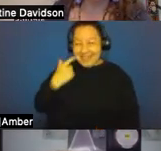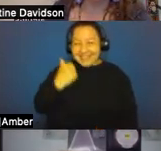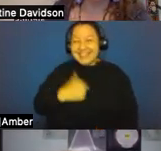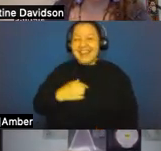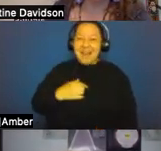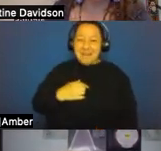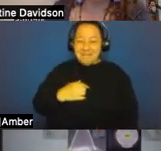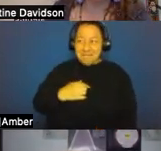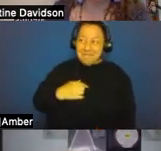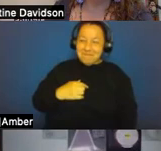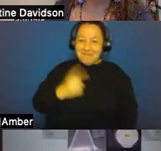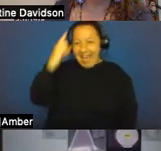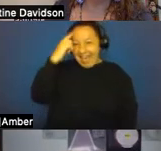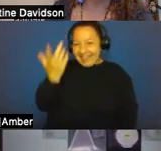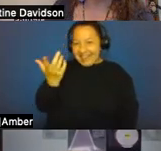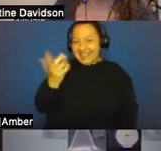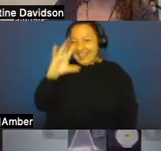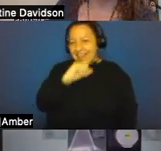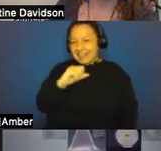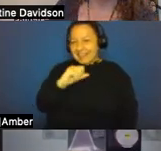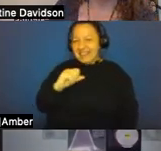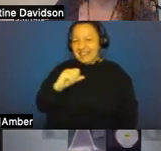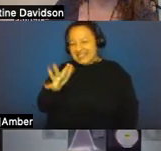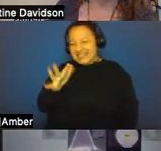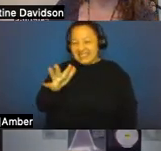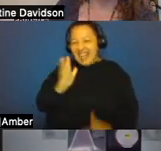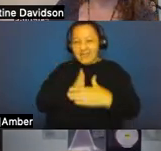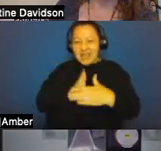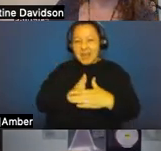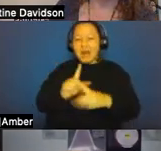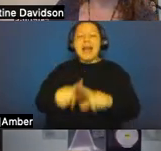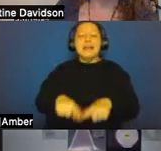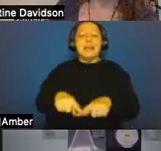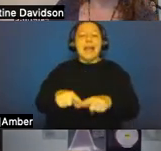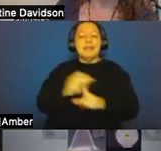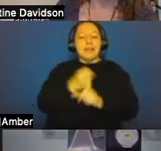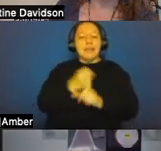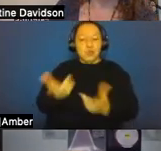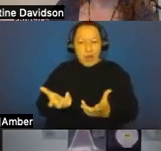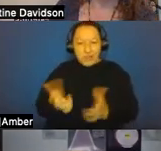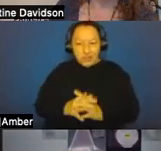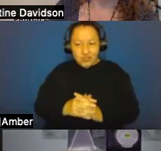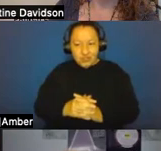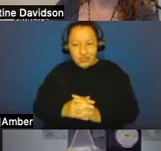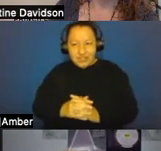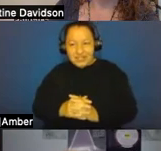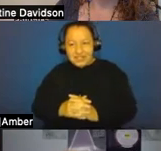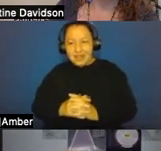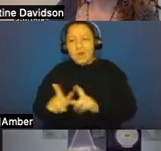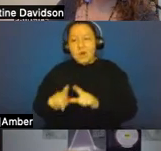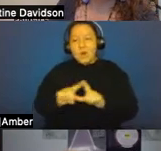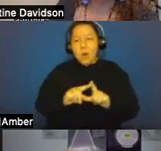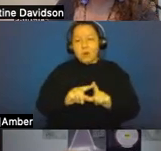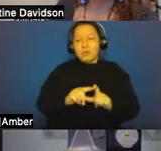that I guess it's somewhat in the middle, just depending on the situation. But also, I also